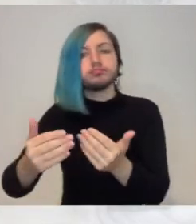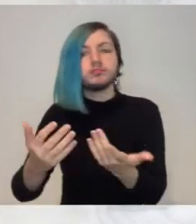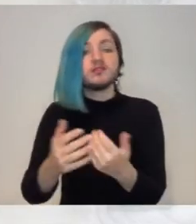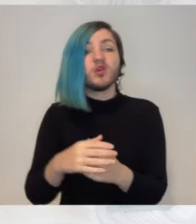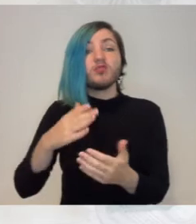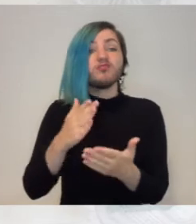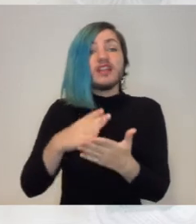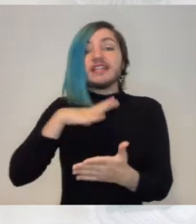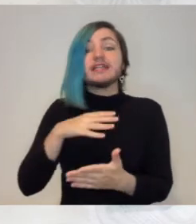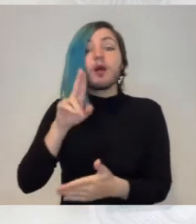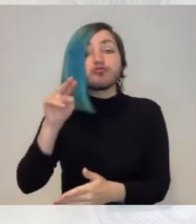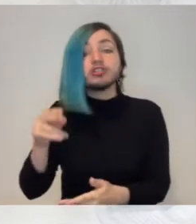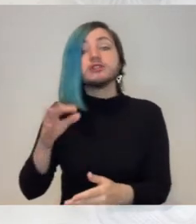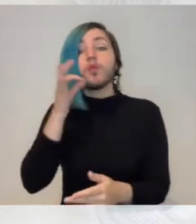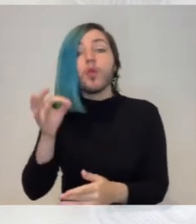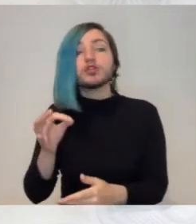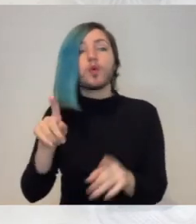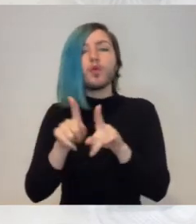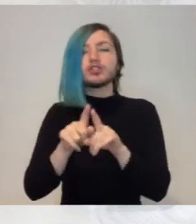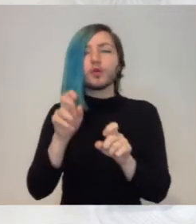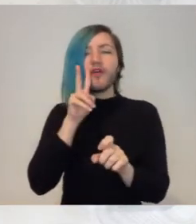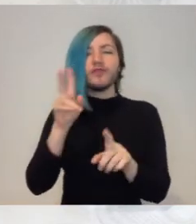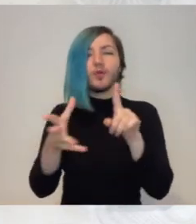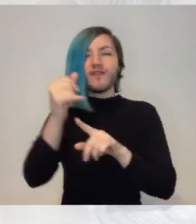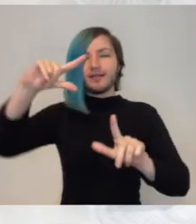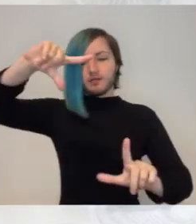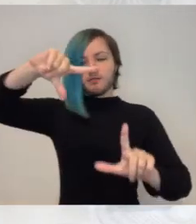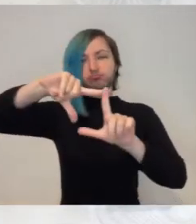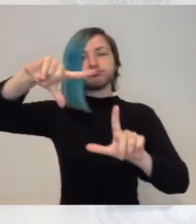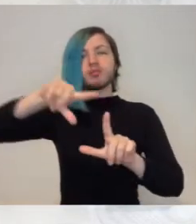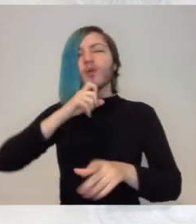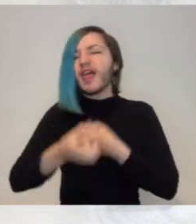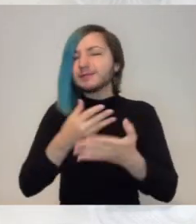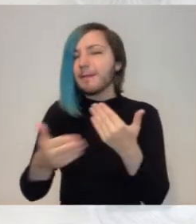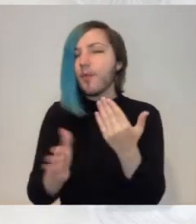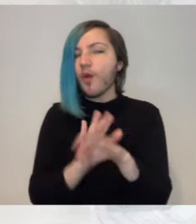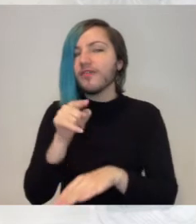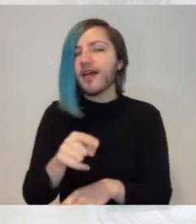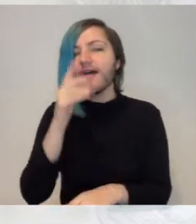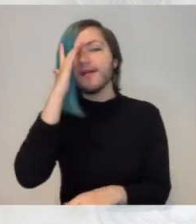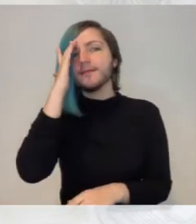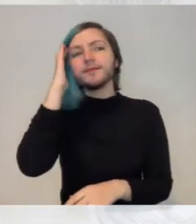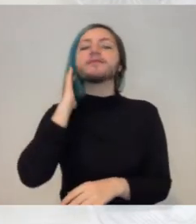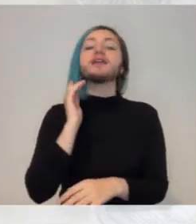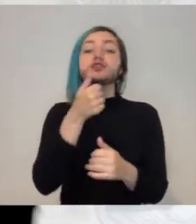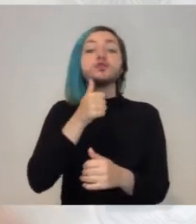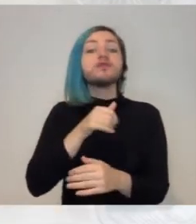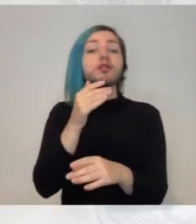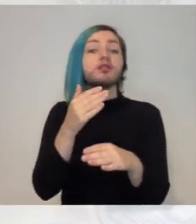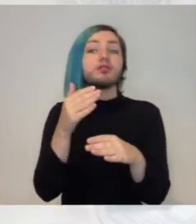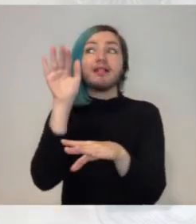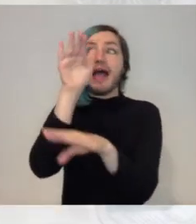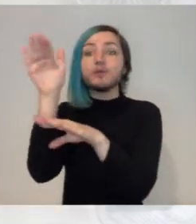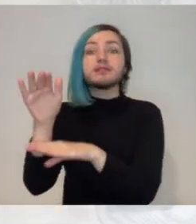water, and I have a viewfinder here which I will explain a little bit more about in a moment, that is good for working outside